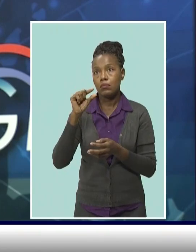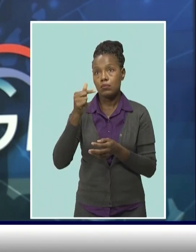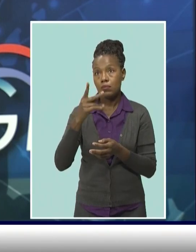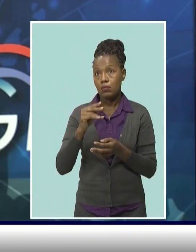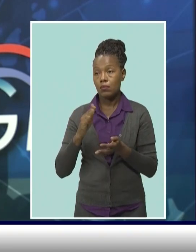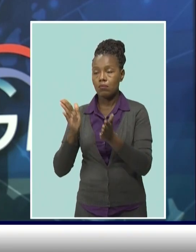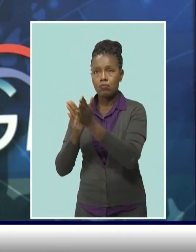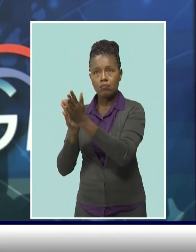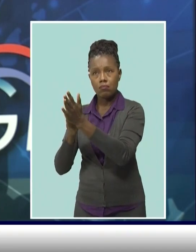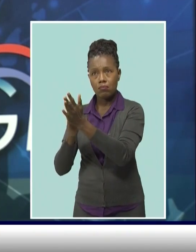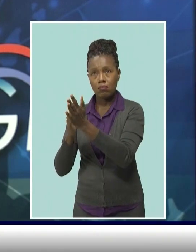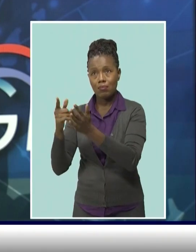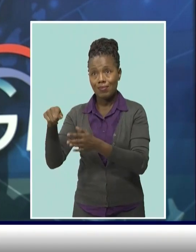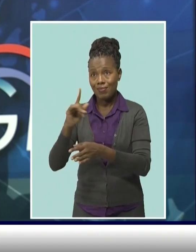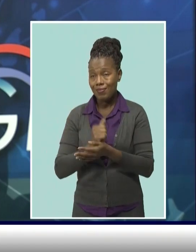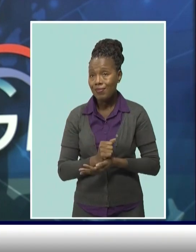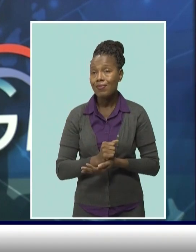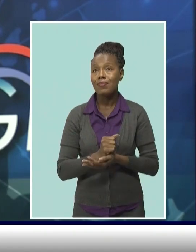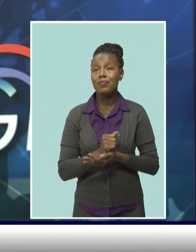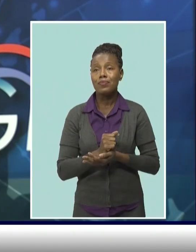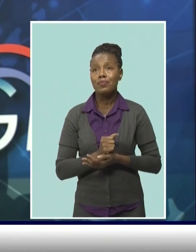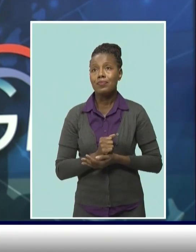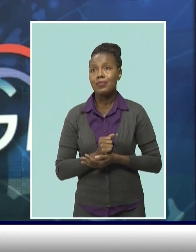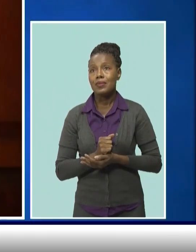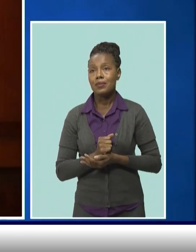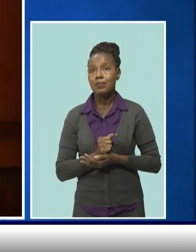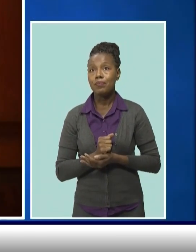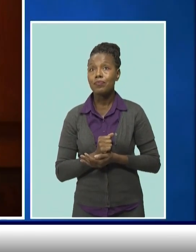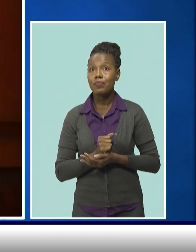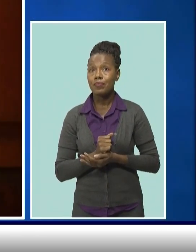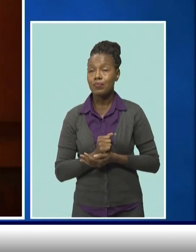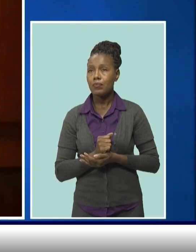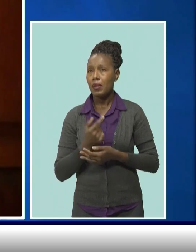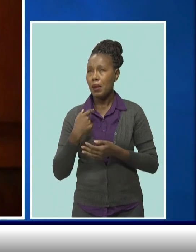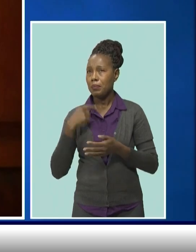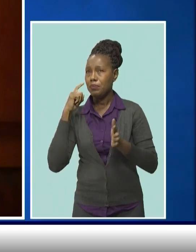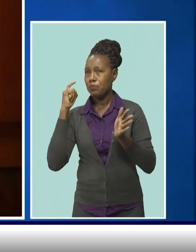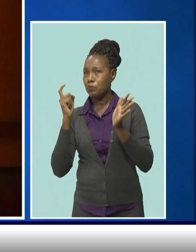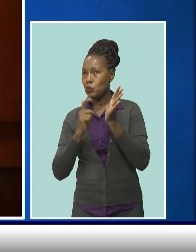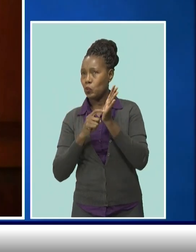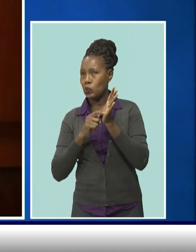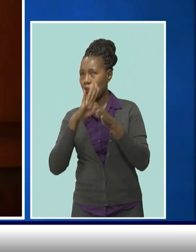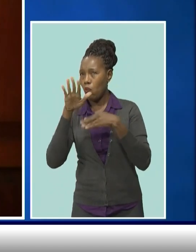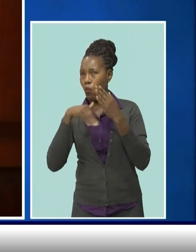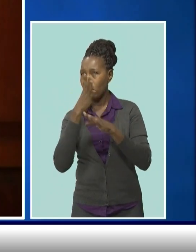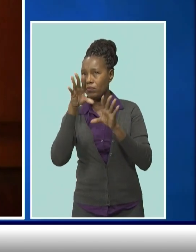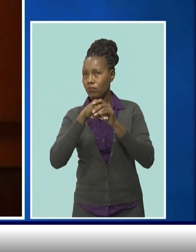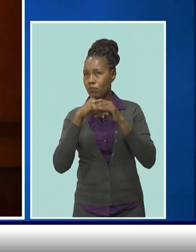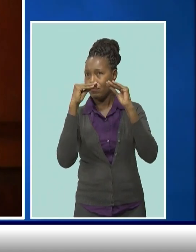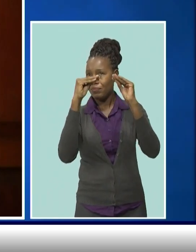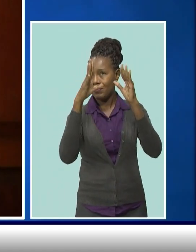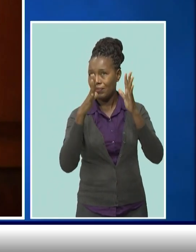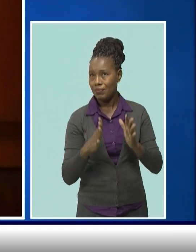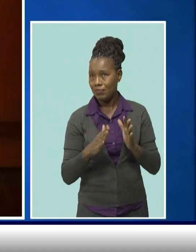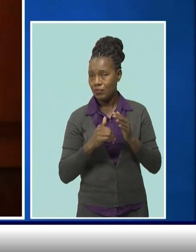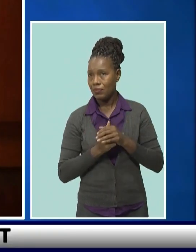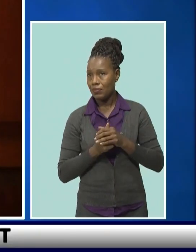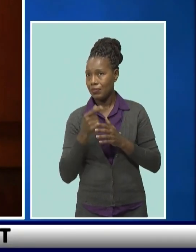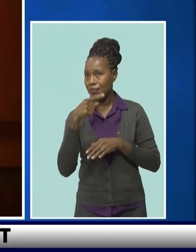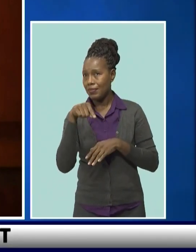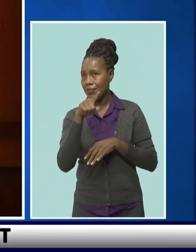commitment to the upcoming generations. I also noted that all of the tutors, thus far at least those that were